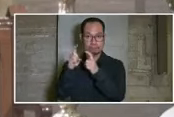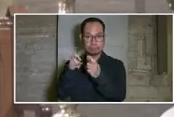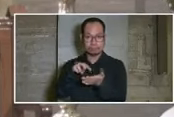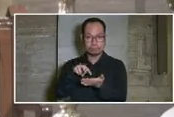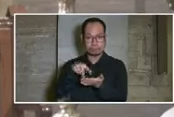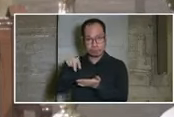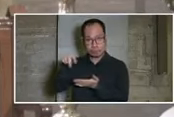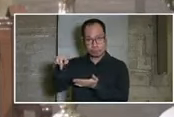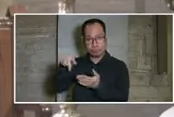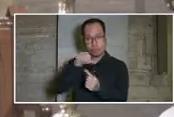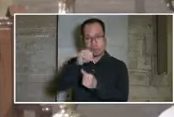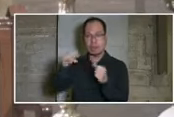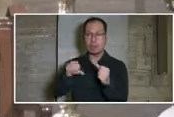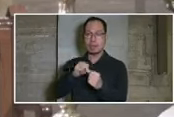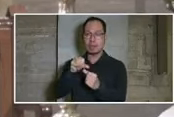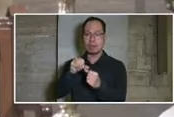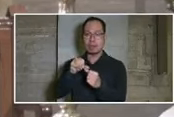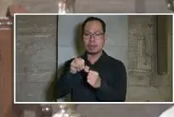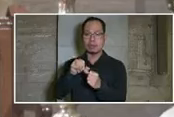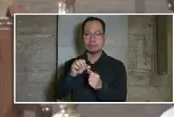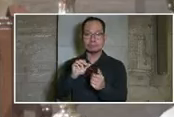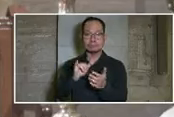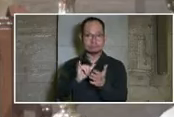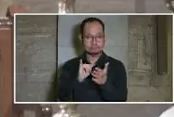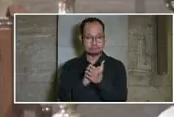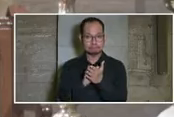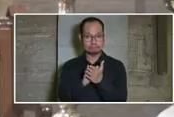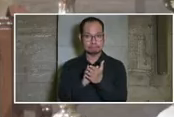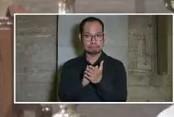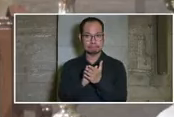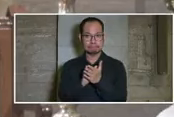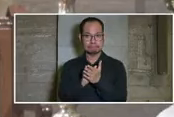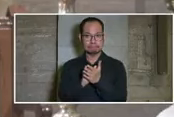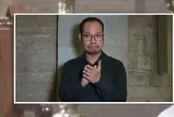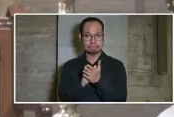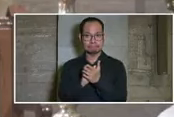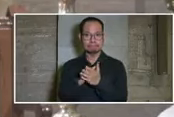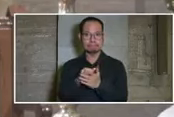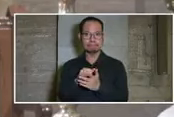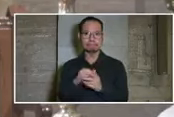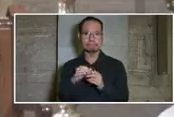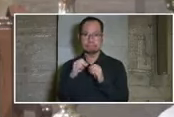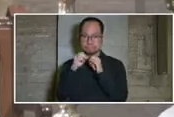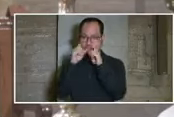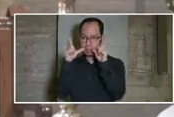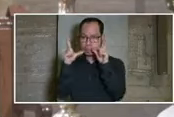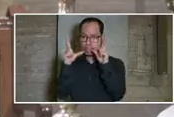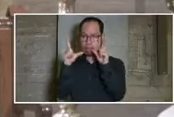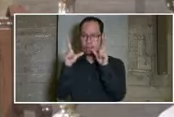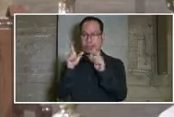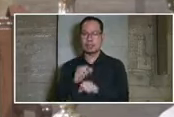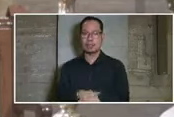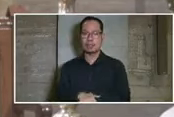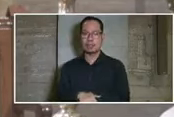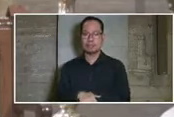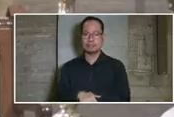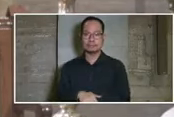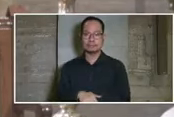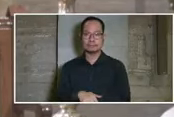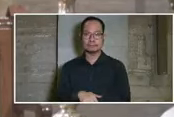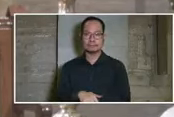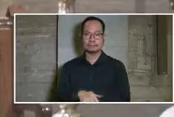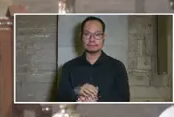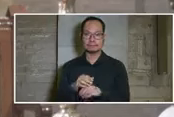walked around. At that, they were utterly astounded. He gave